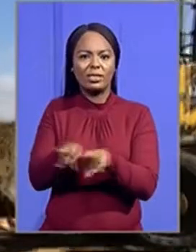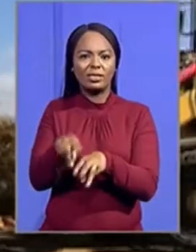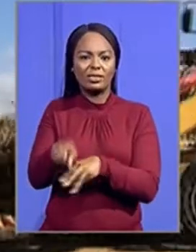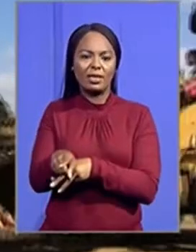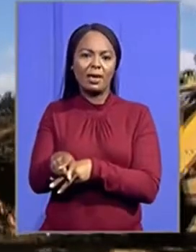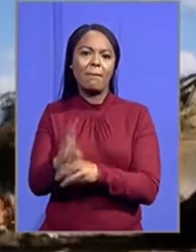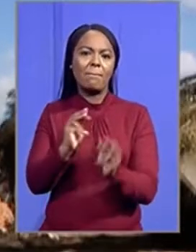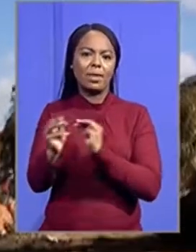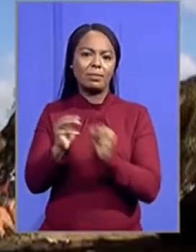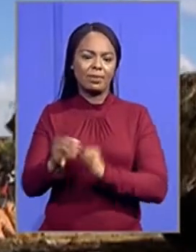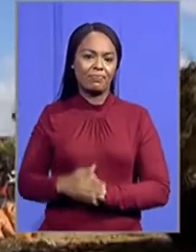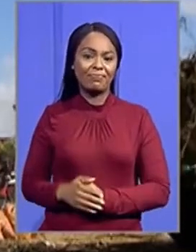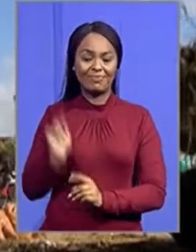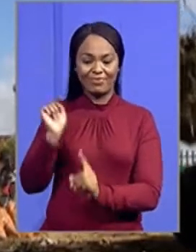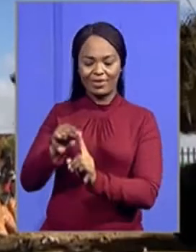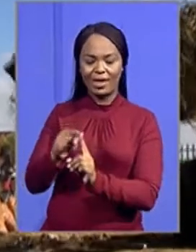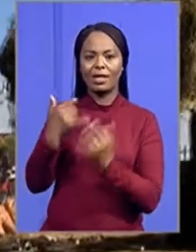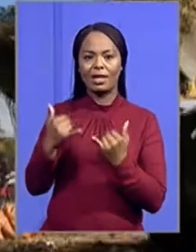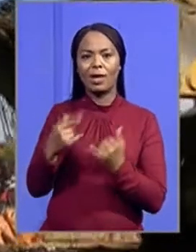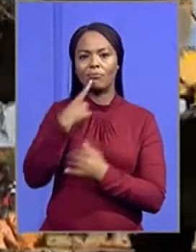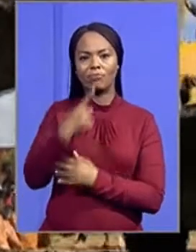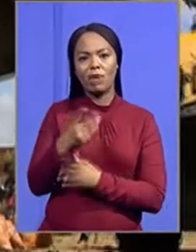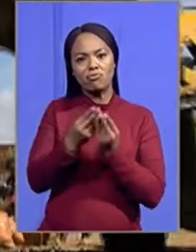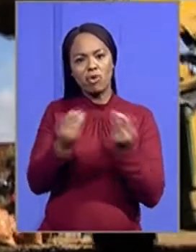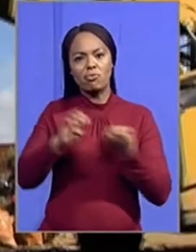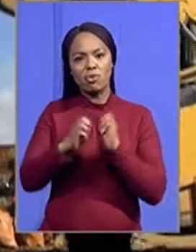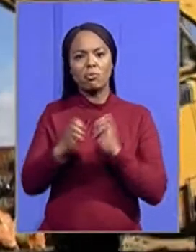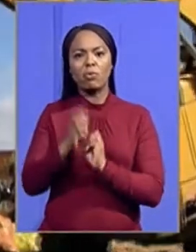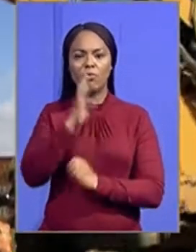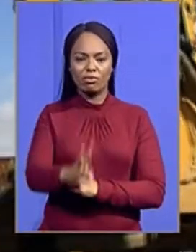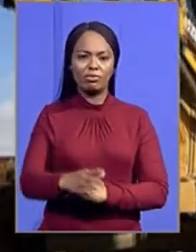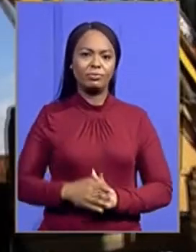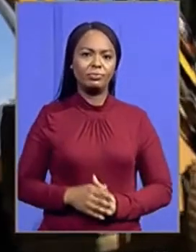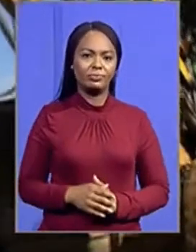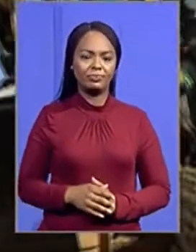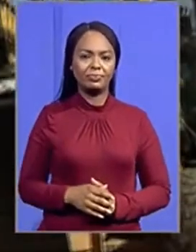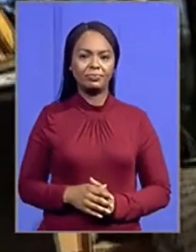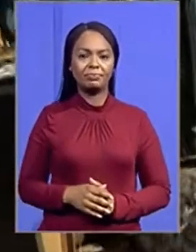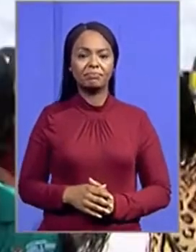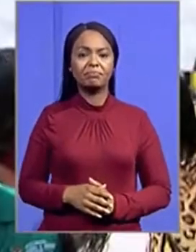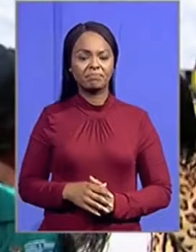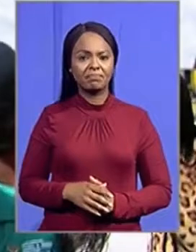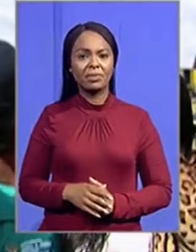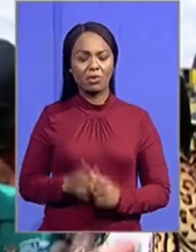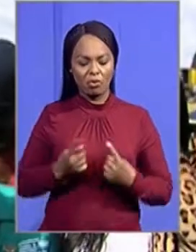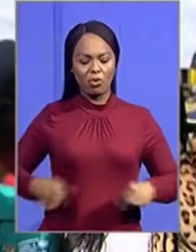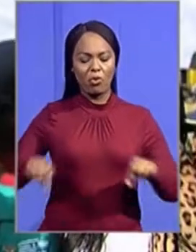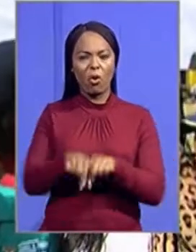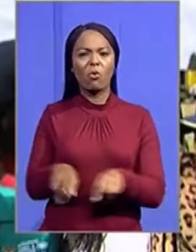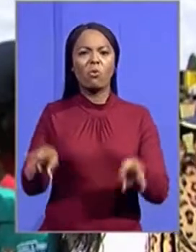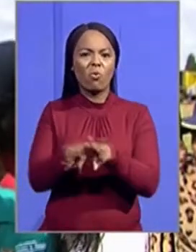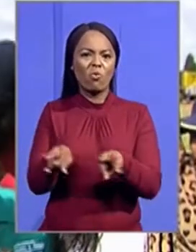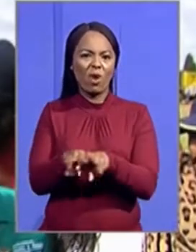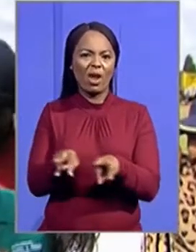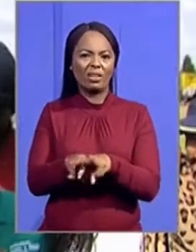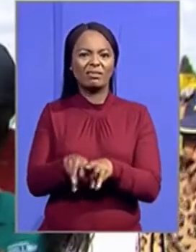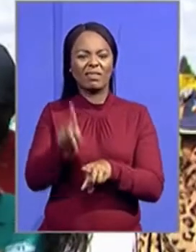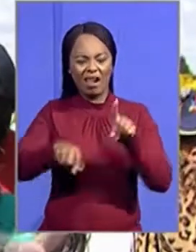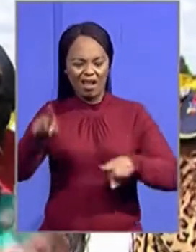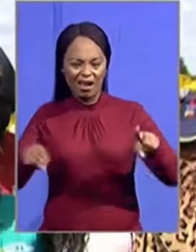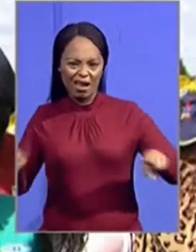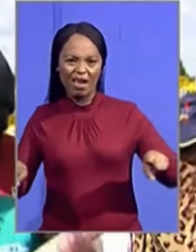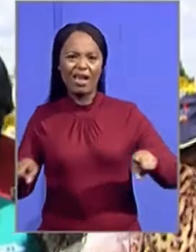netefatsa fa e fedisa mathata a matlakala a aparetseng naga ka bophara. We want to ramp up waste diversion, but we're also looking